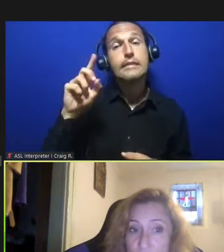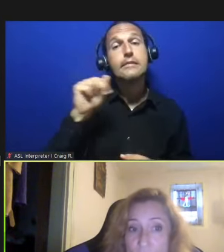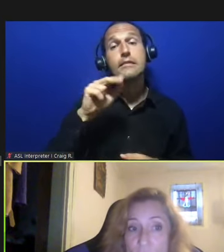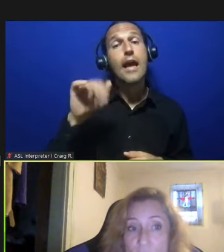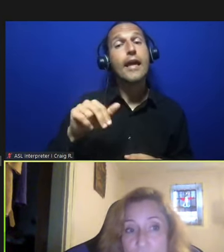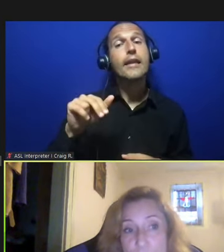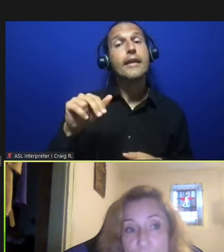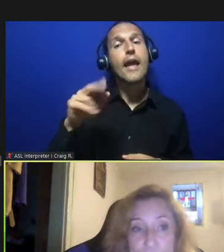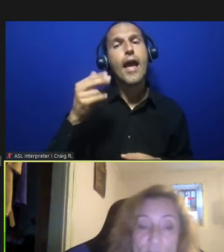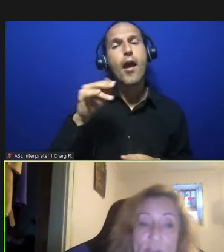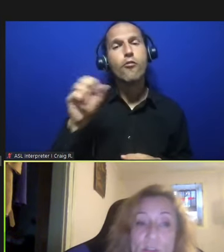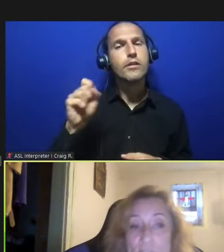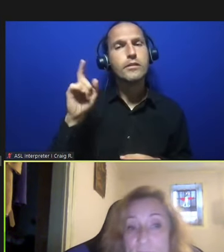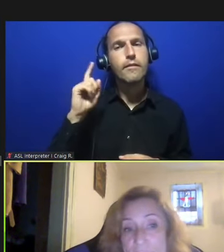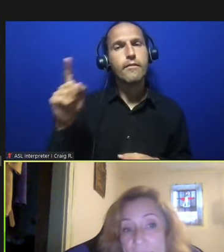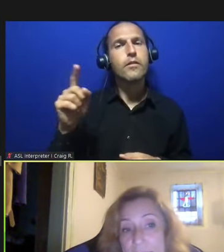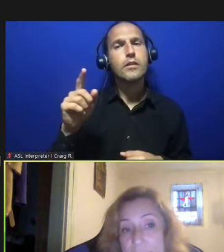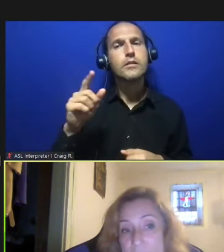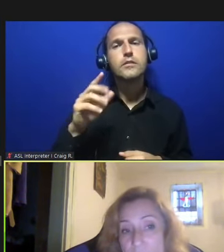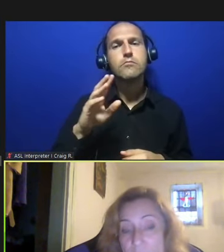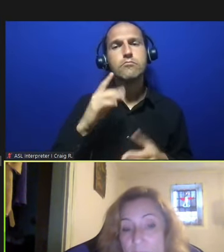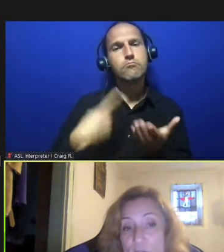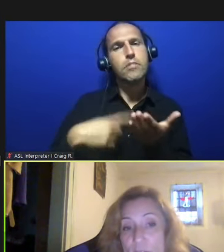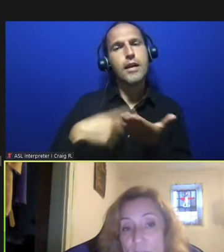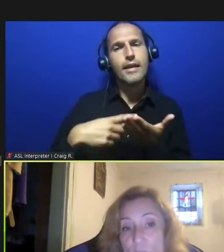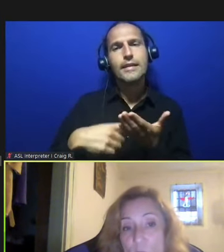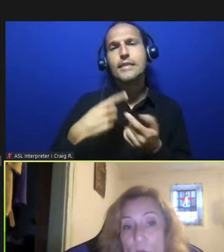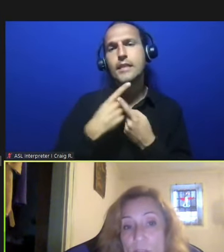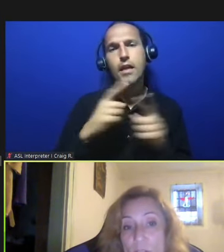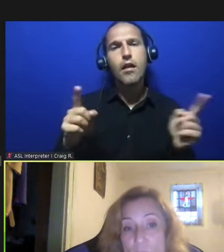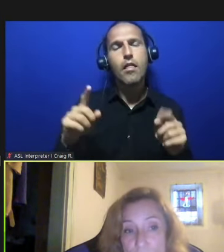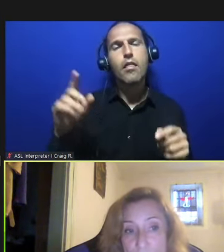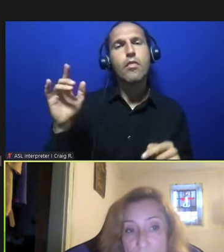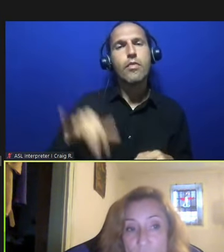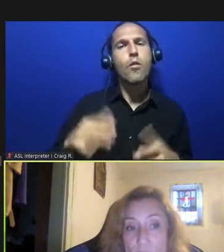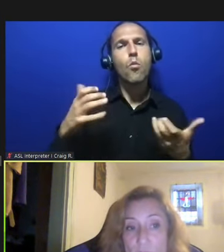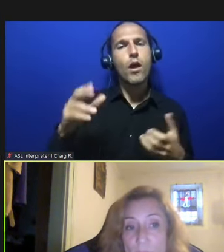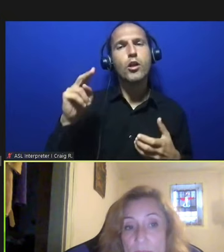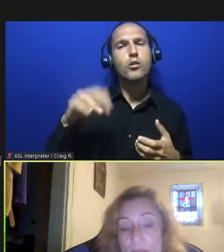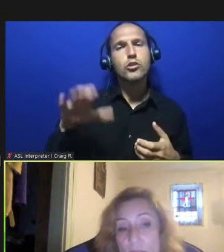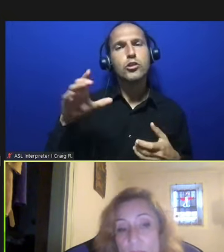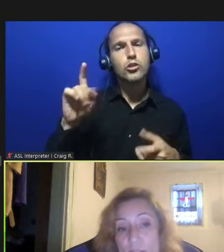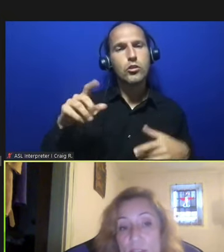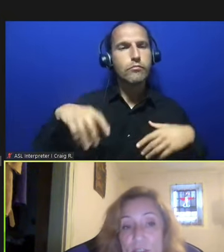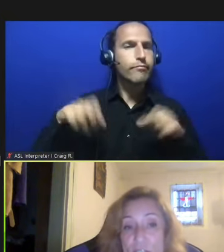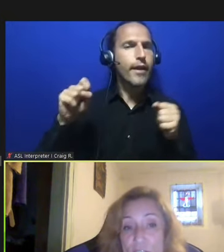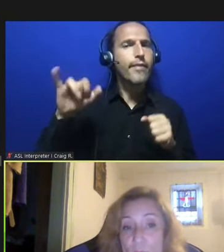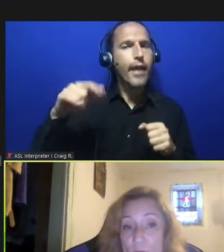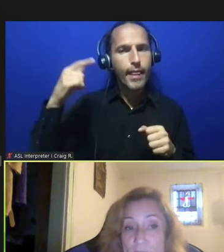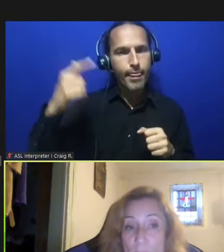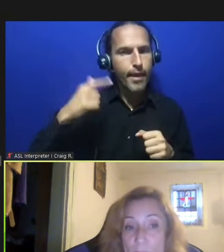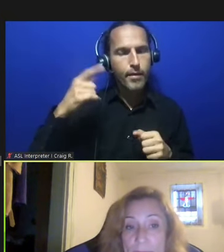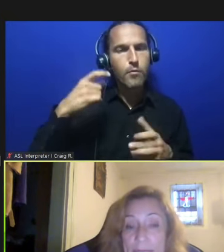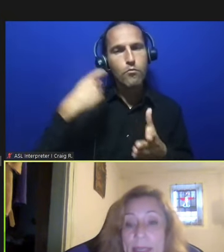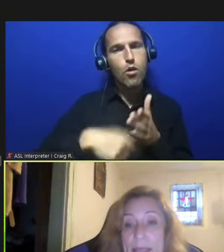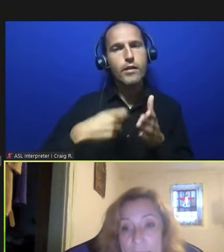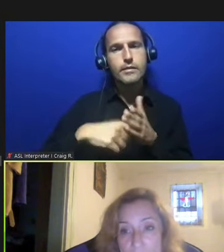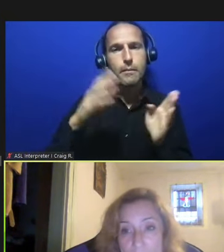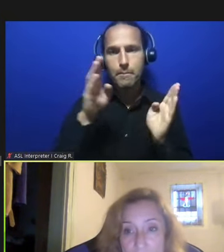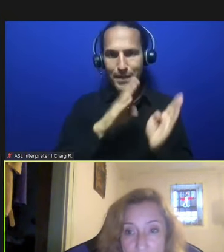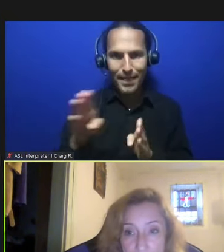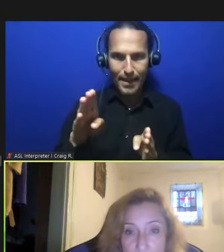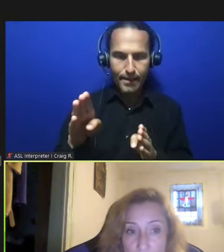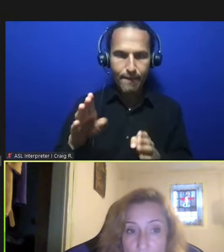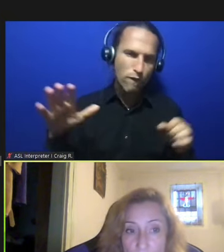Executive Director of Transportation Alternatives, has said that TransAlt wants New York City to adopt the London congestion pricing plan in